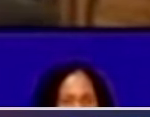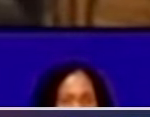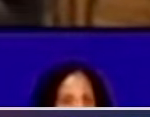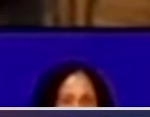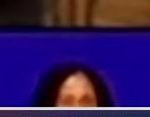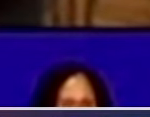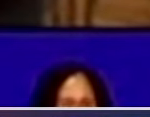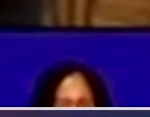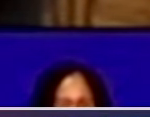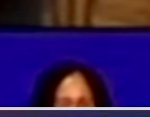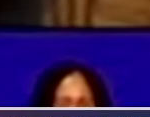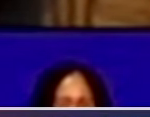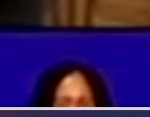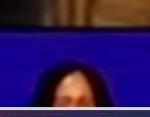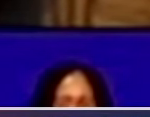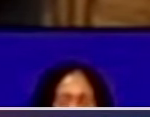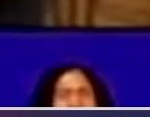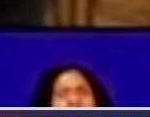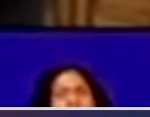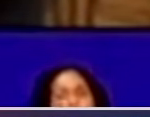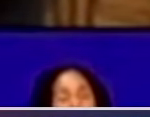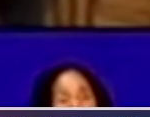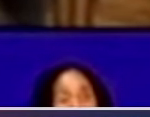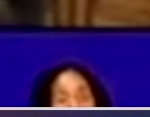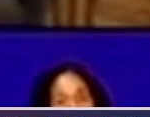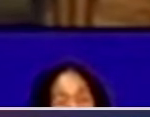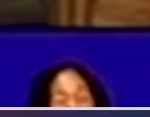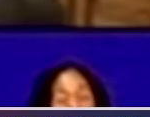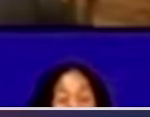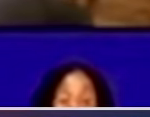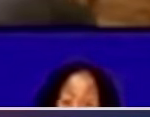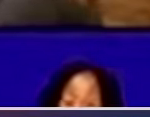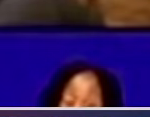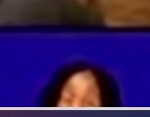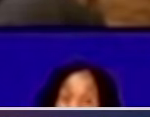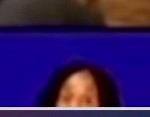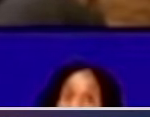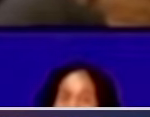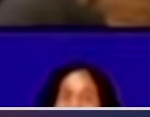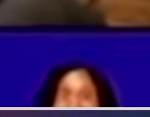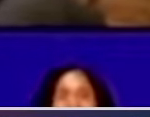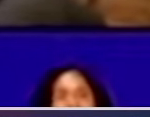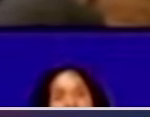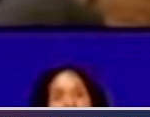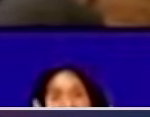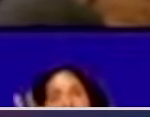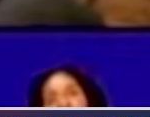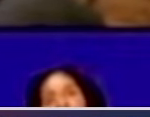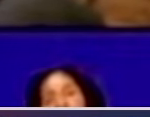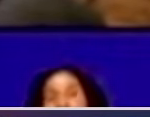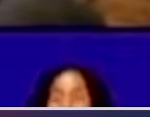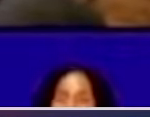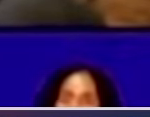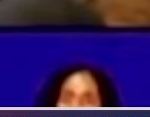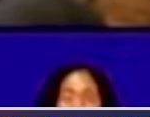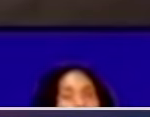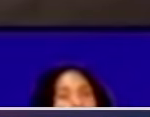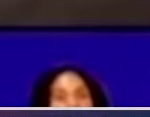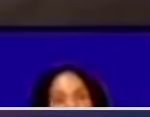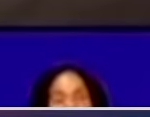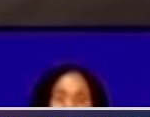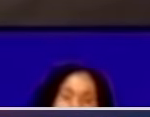not one of those implicated cadres has been charged or convicted. Don't